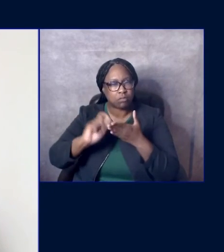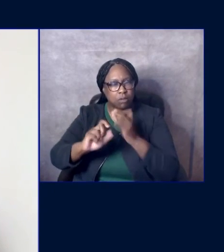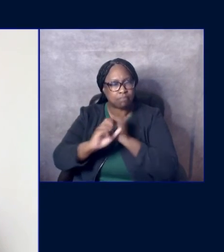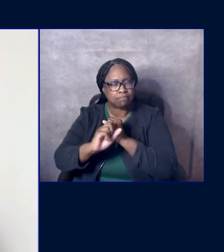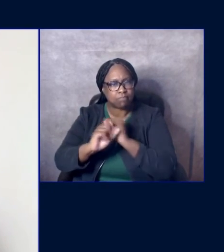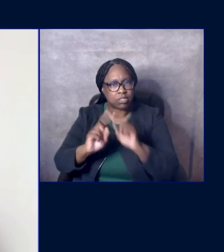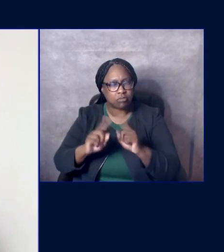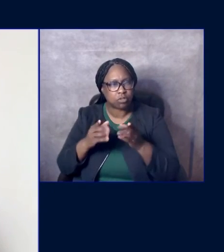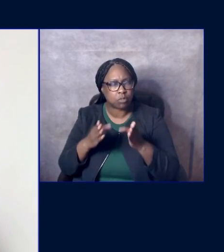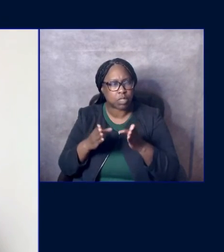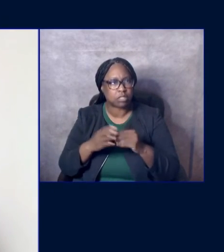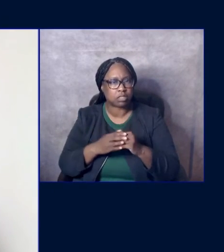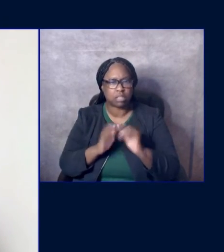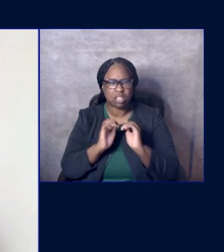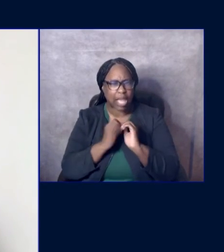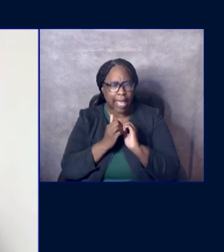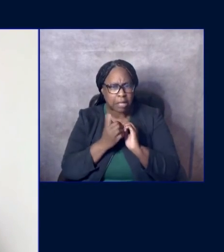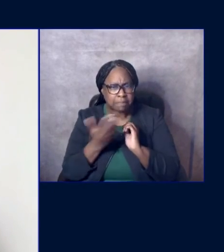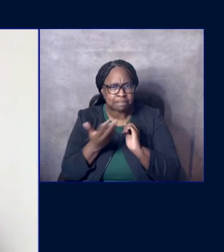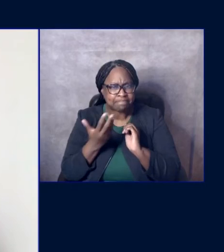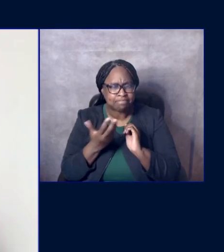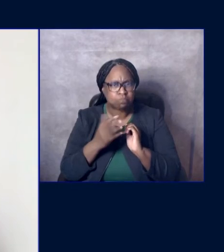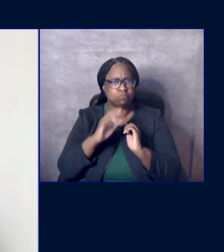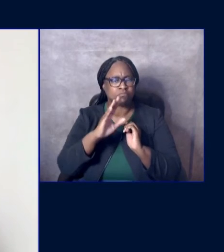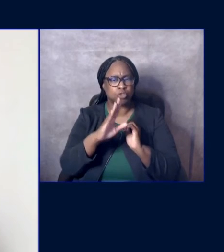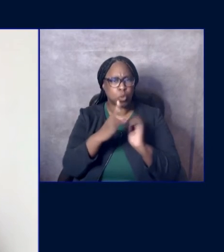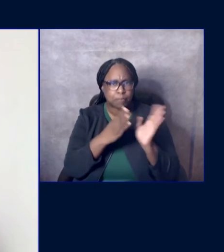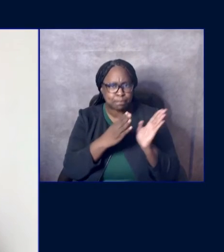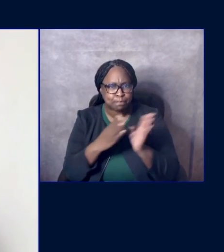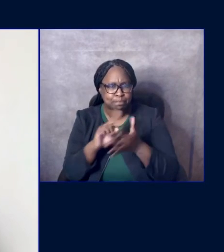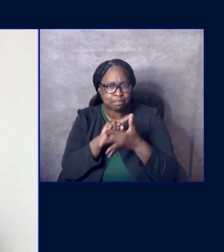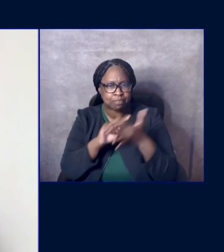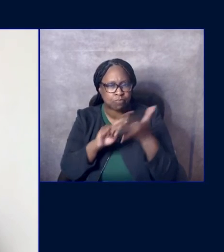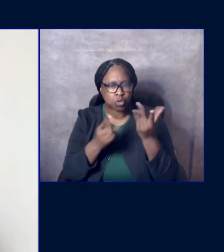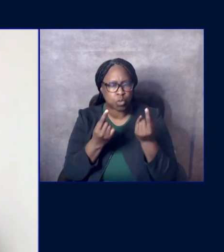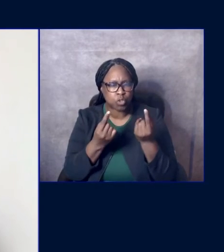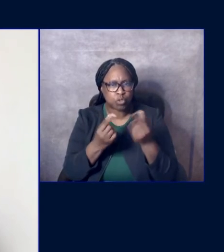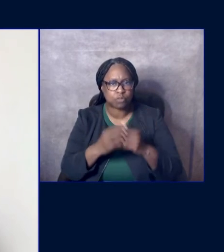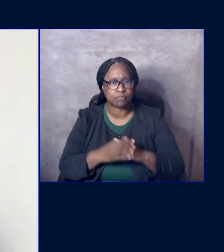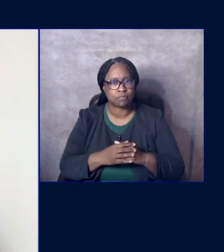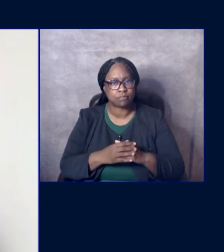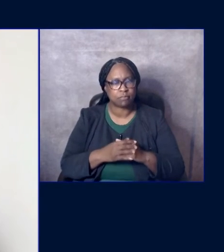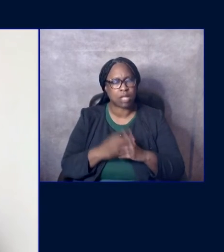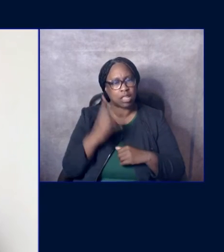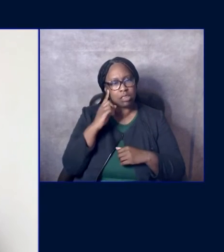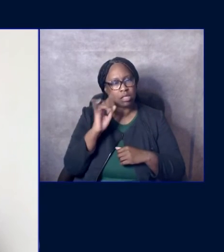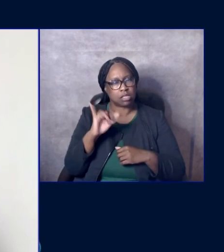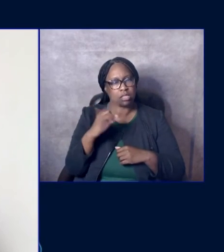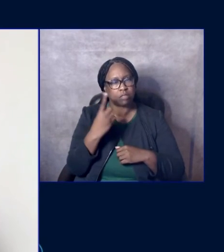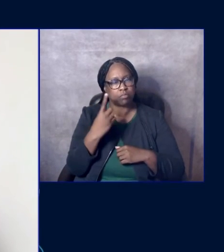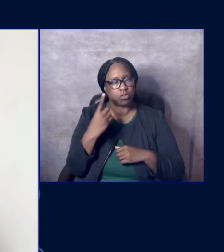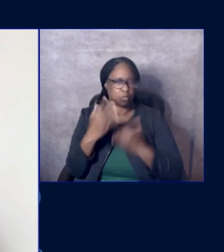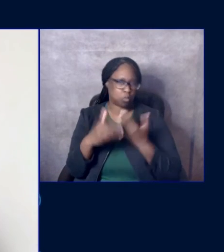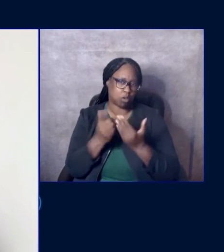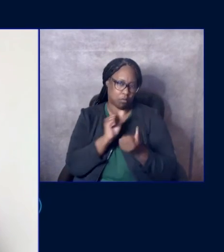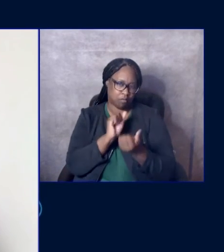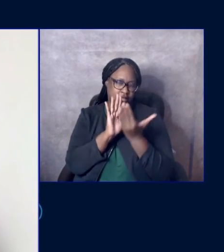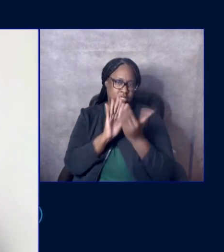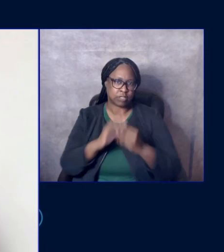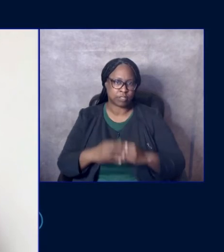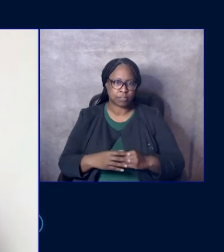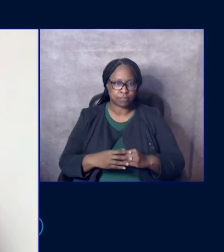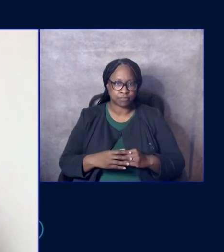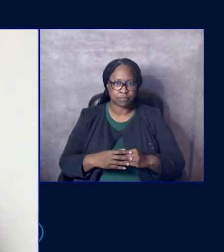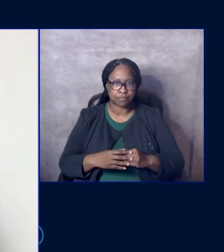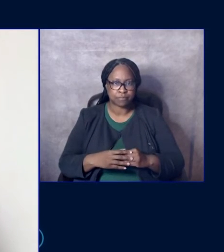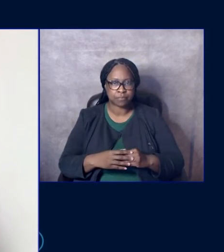about how you did that, like what the tactics, what the specific ways that you did that were, because I think that's something we all face. Yeah, I